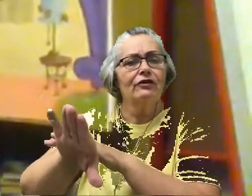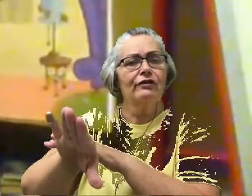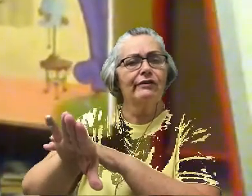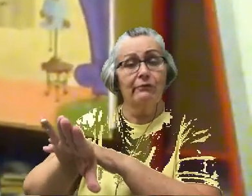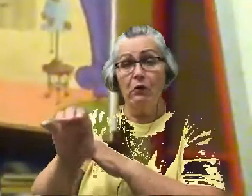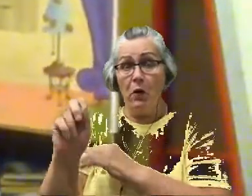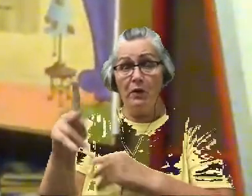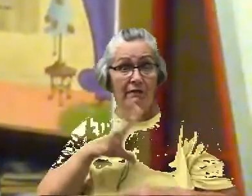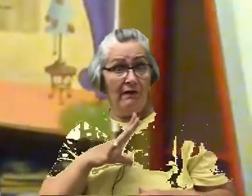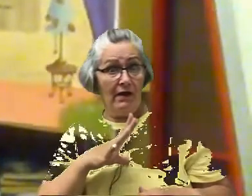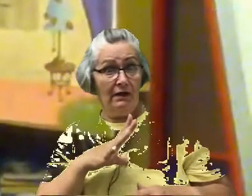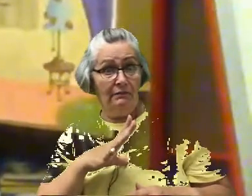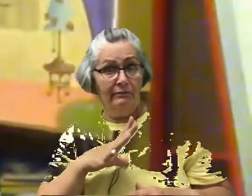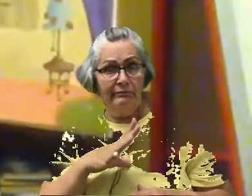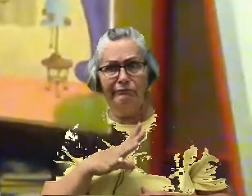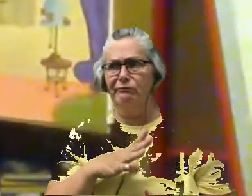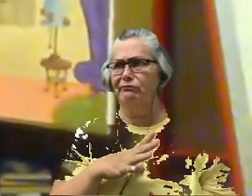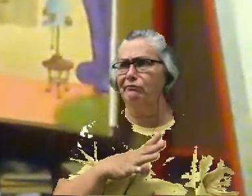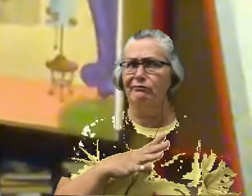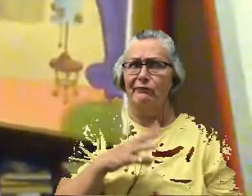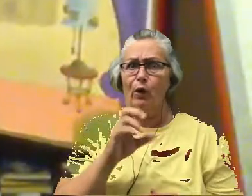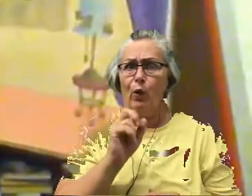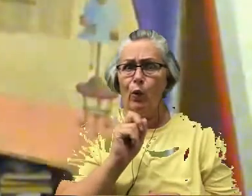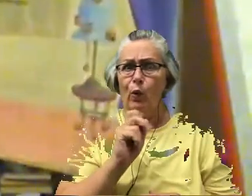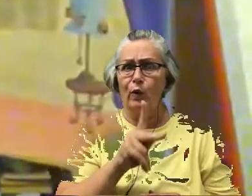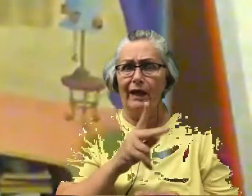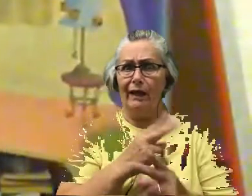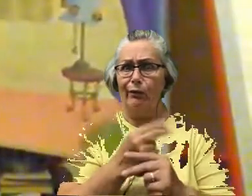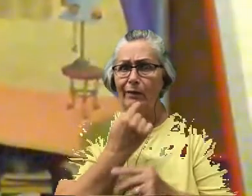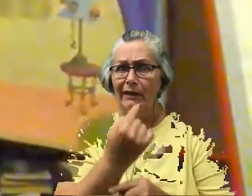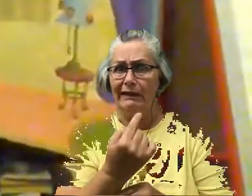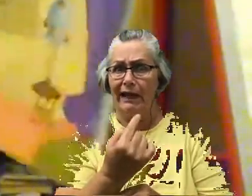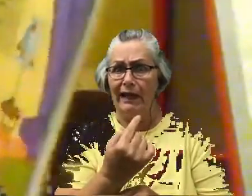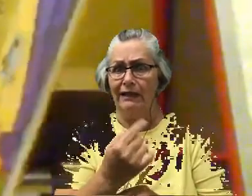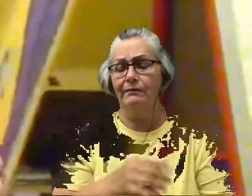you?" "I suppose not," Rabbit said.